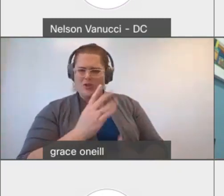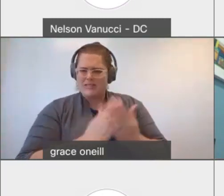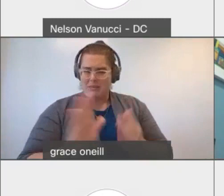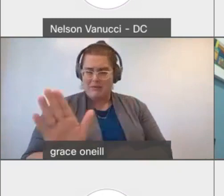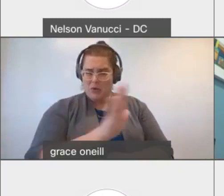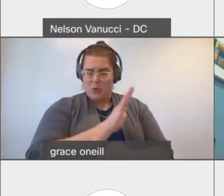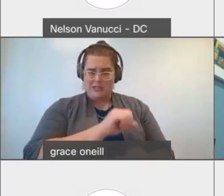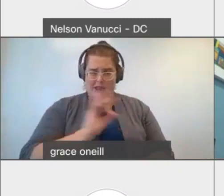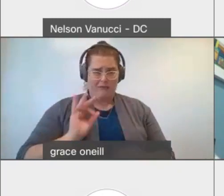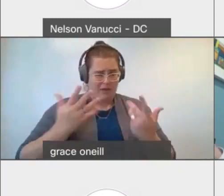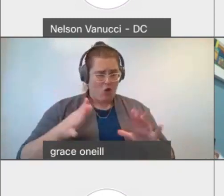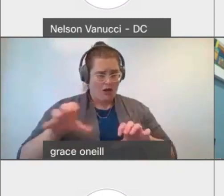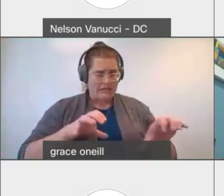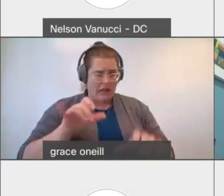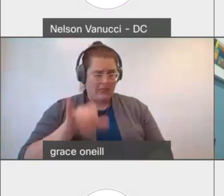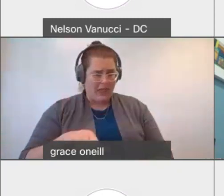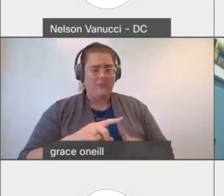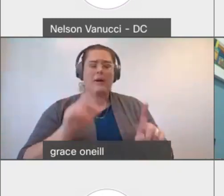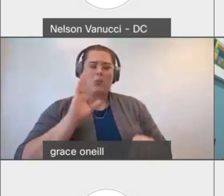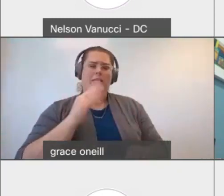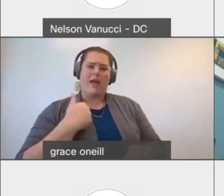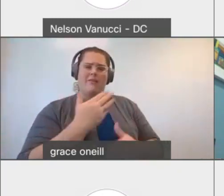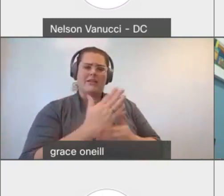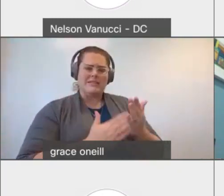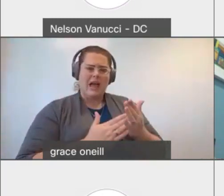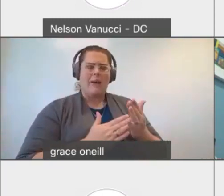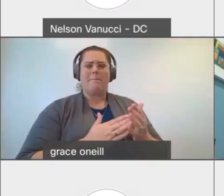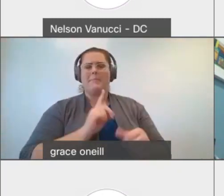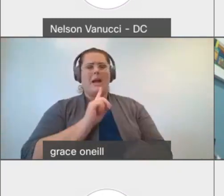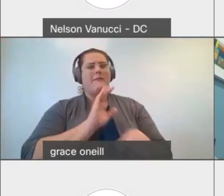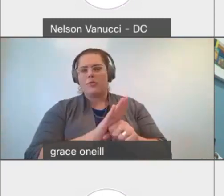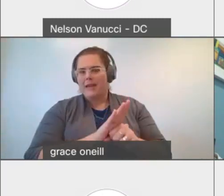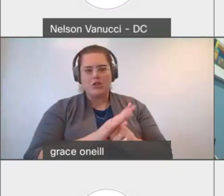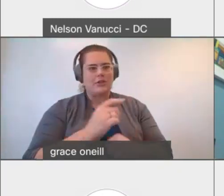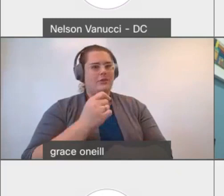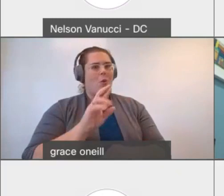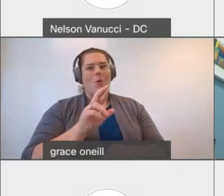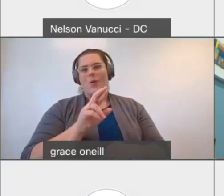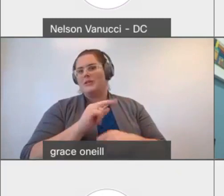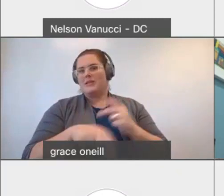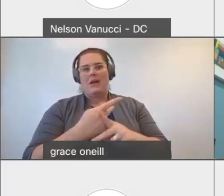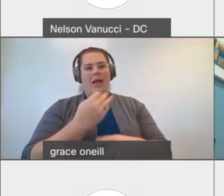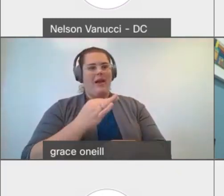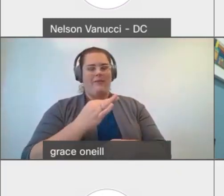already done this, that you get some acknowledgement from DC Health that it has been